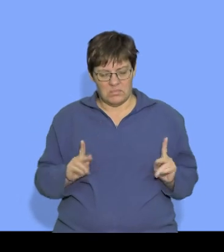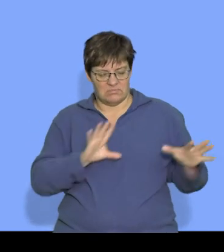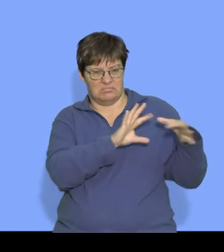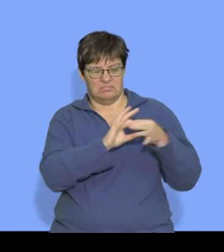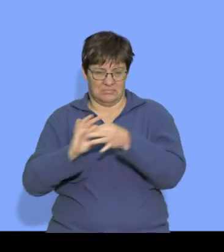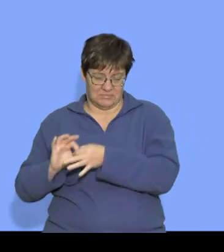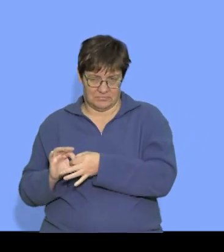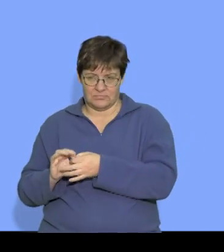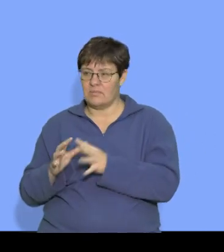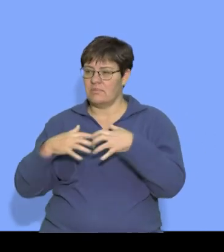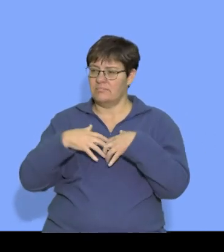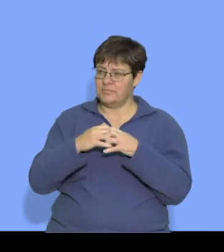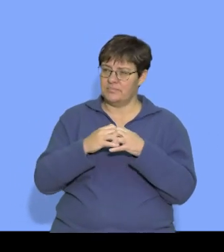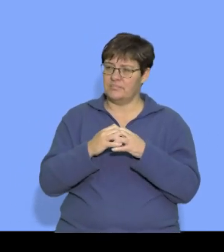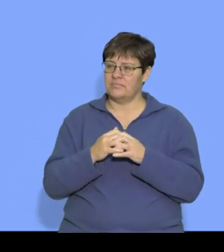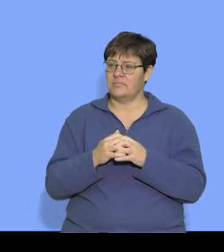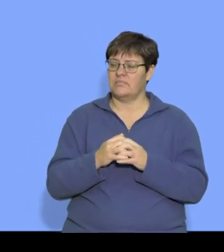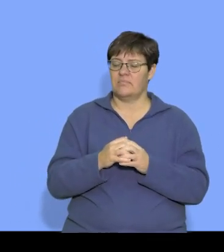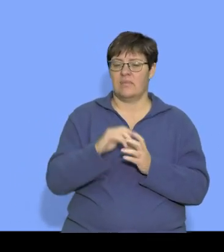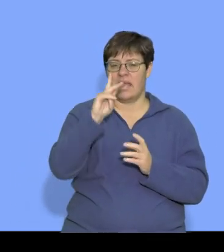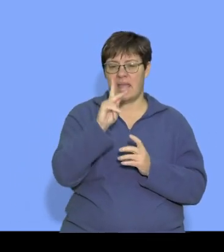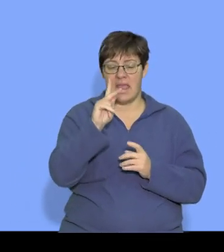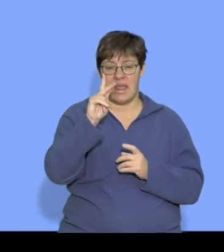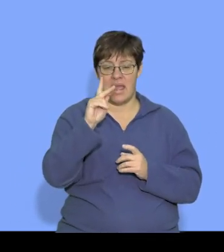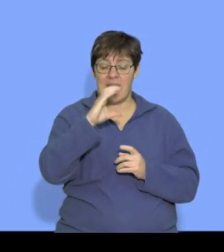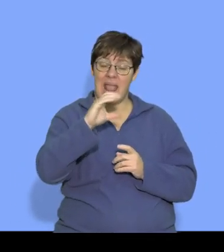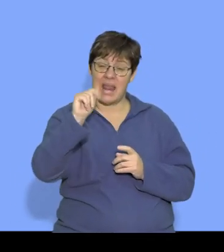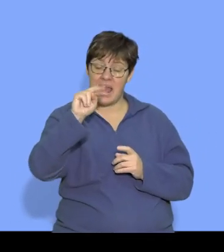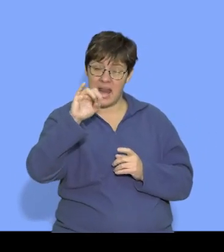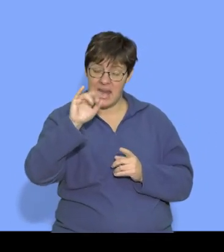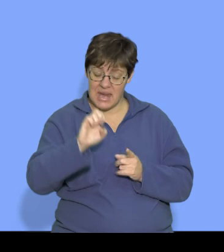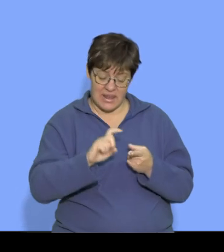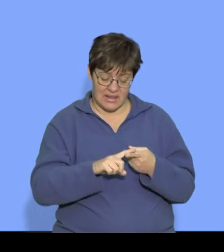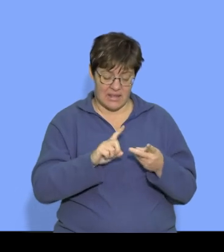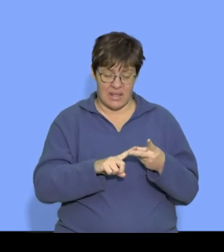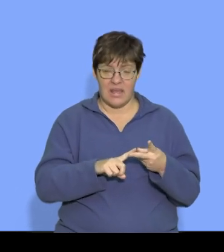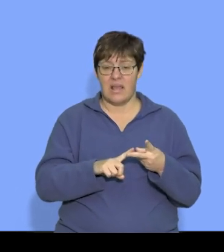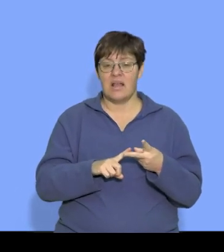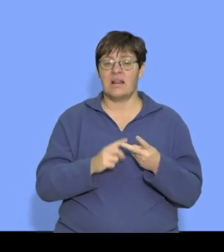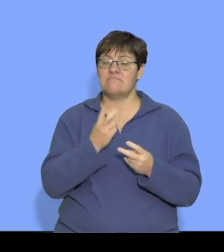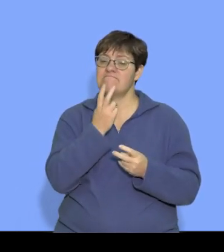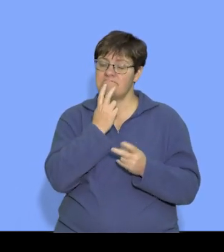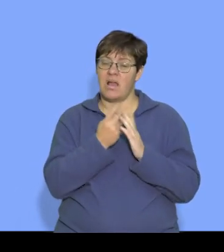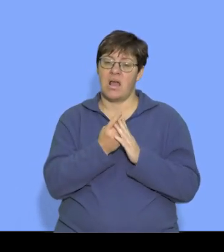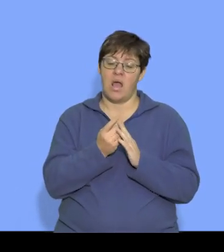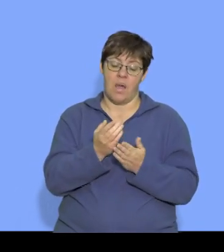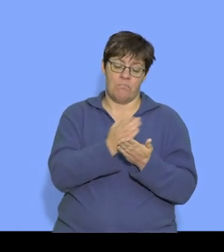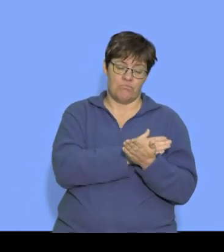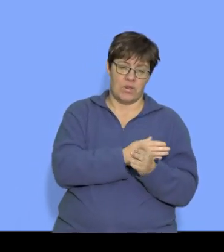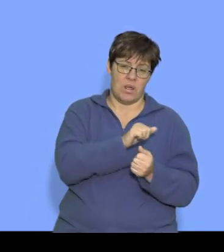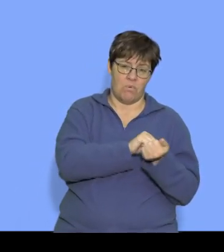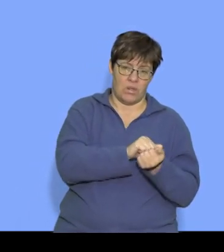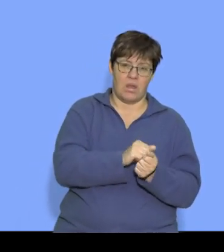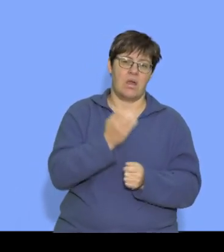see the distinct formation of your canines, your incisors, and your molars and your